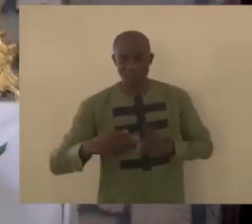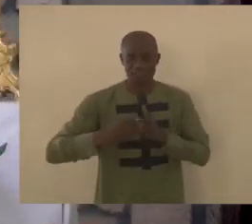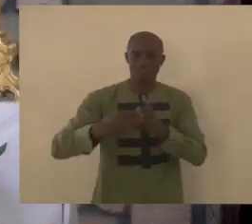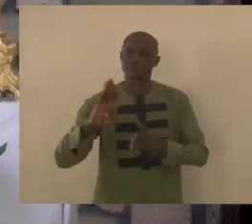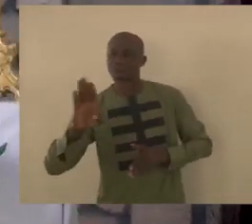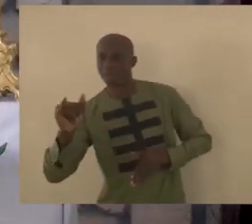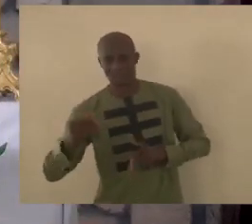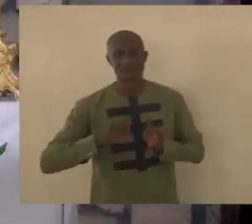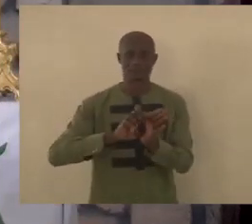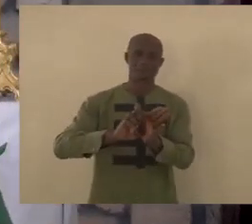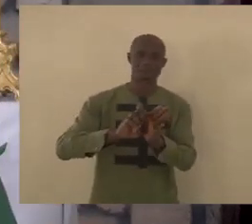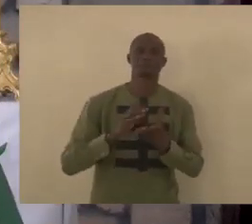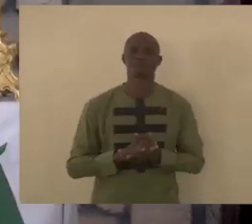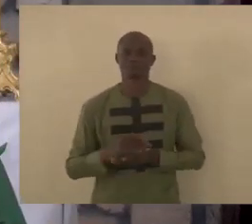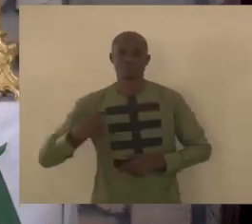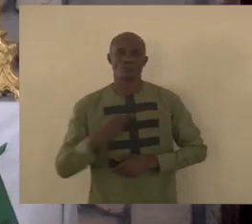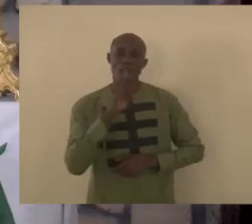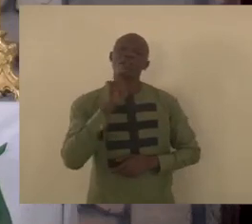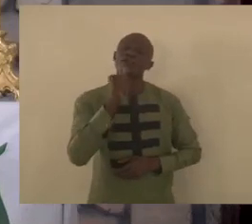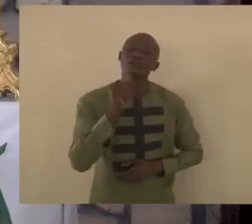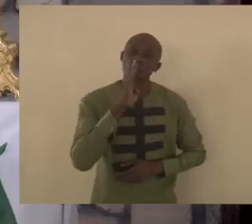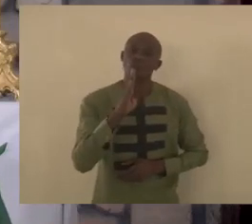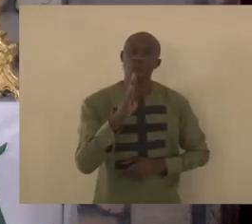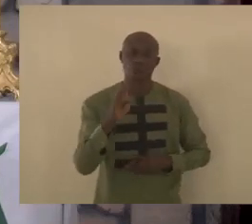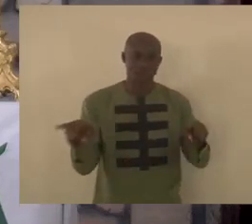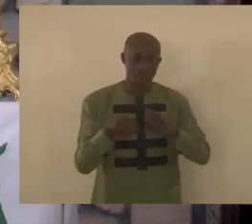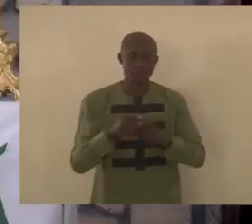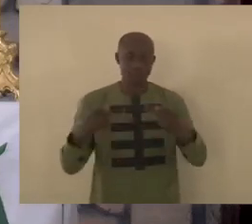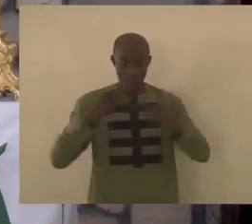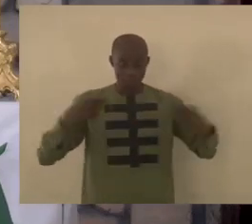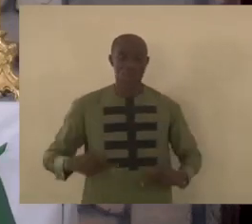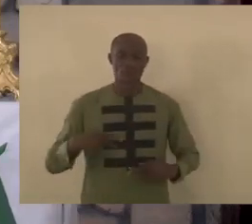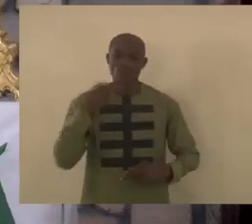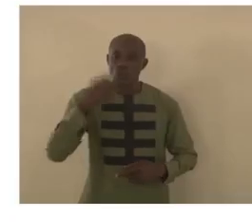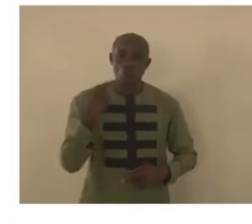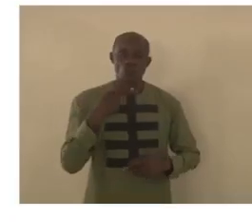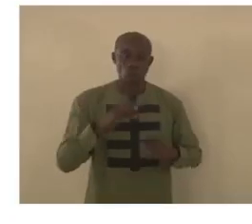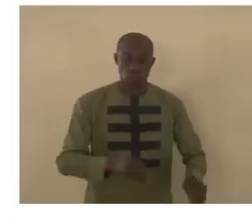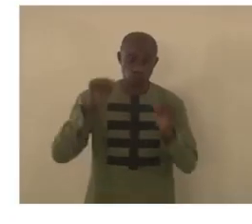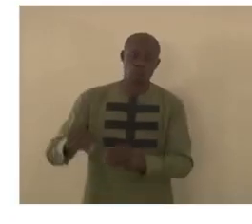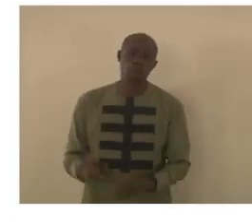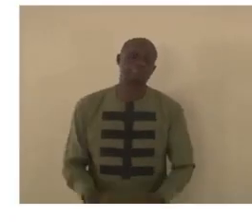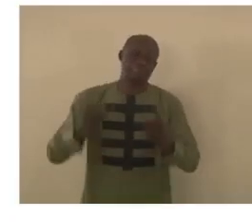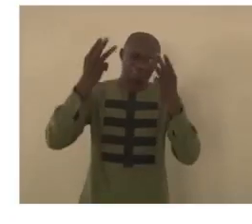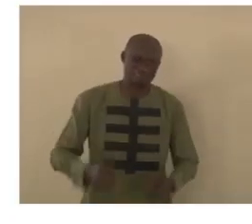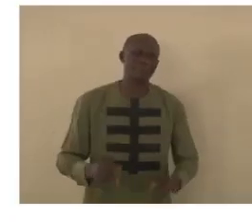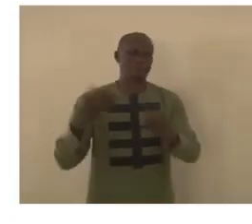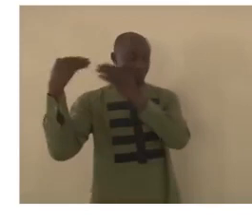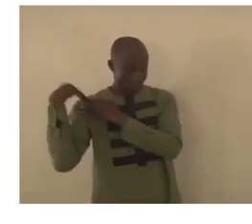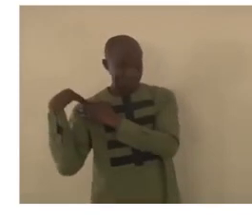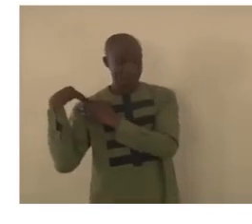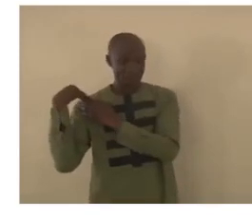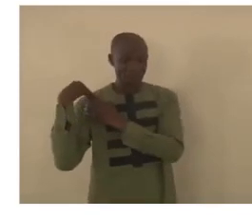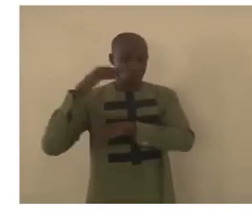Leaders lead by example. We are not to be like the scribes and Pharisees who lay heavy burdens on